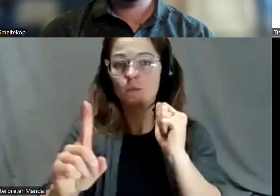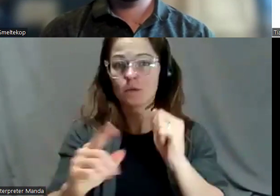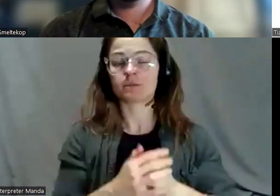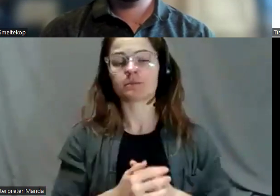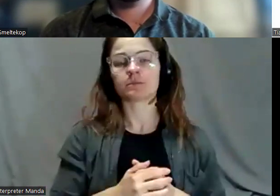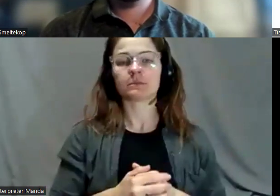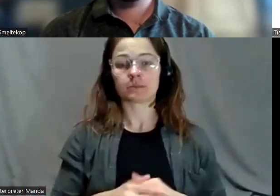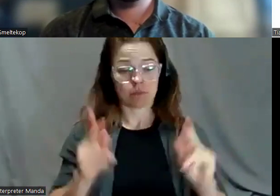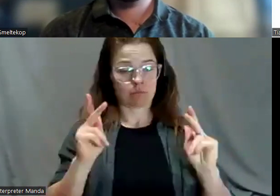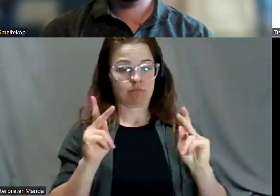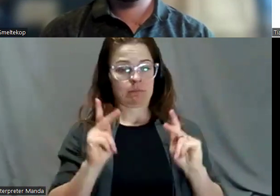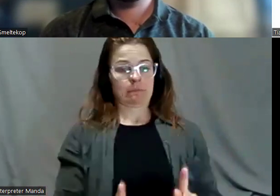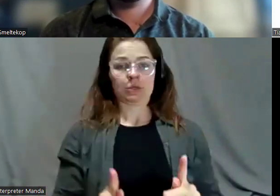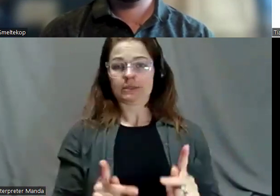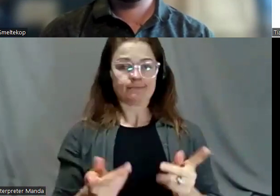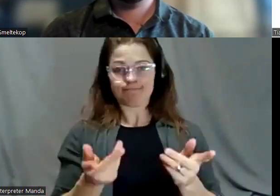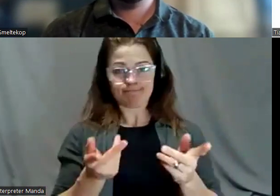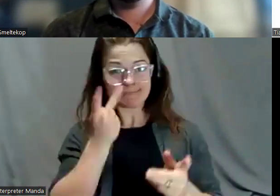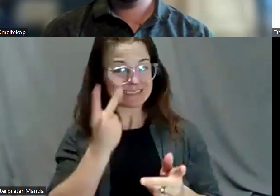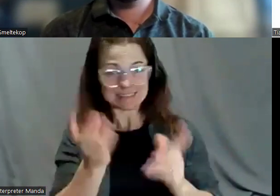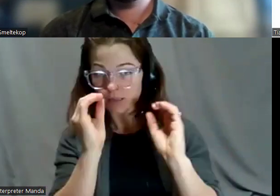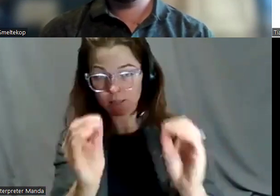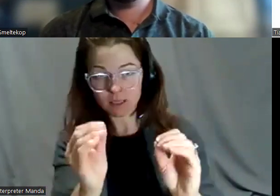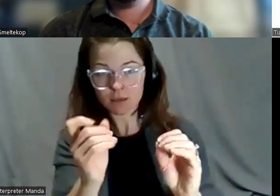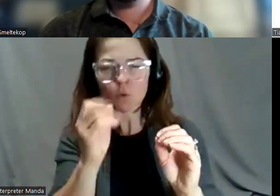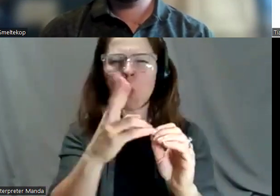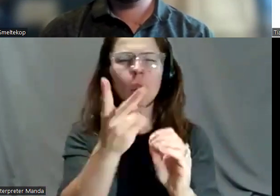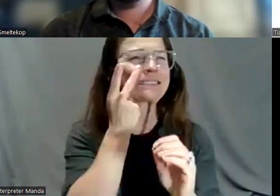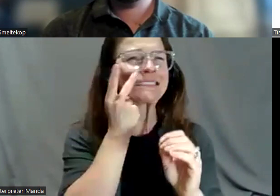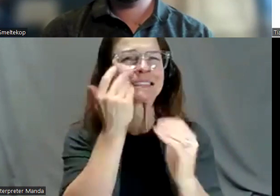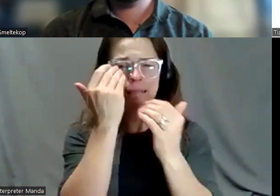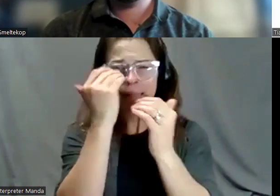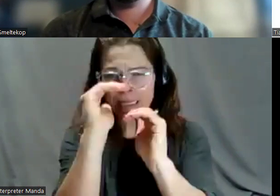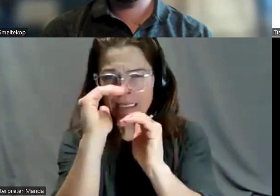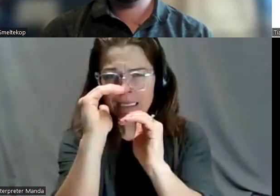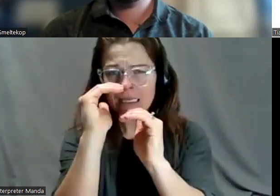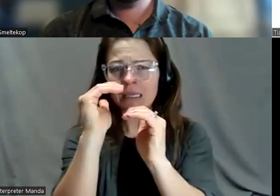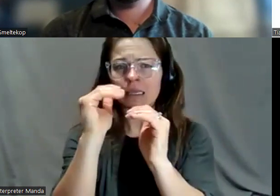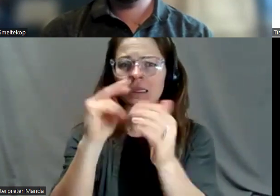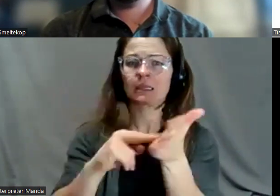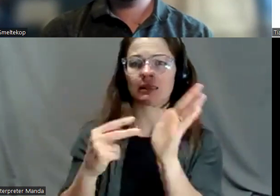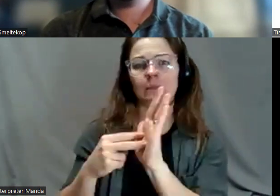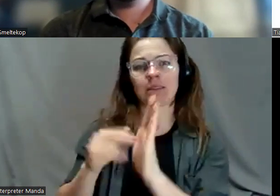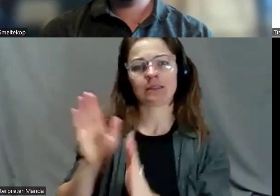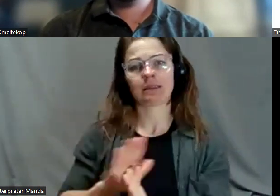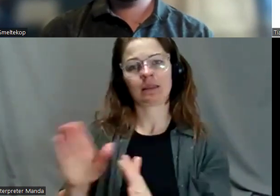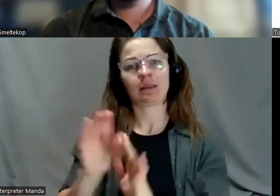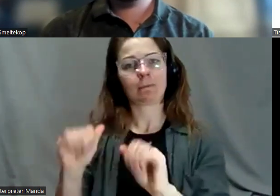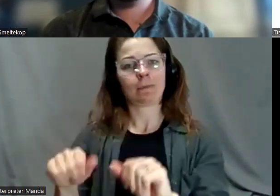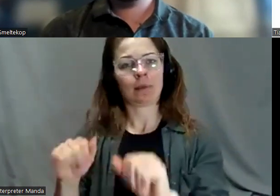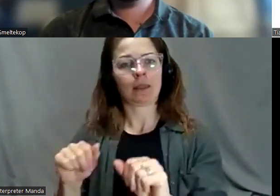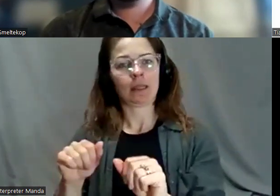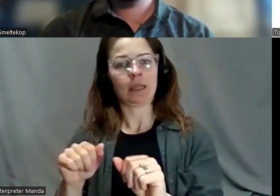person does not have sight at all or limited sight, then that limits them to